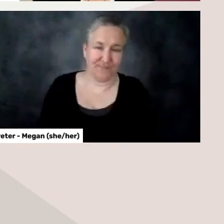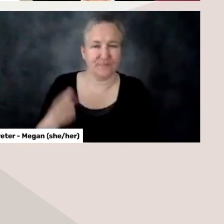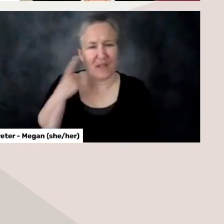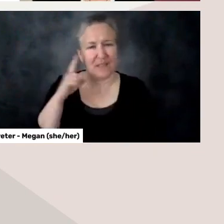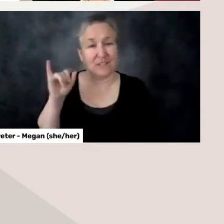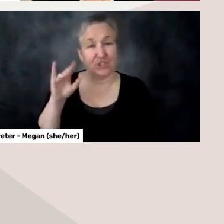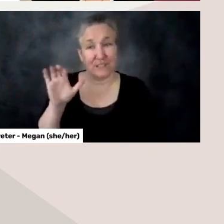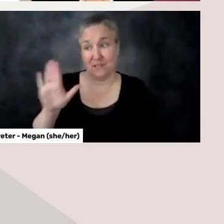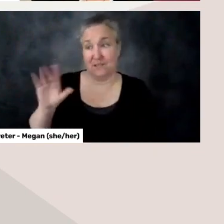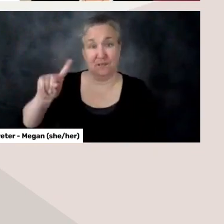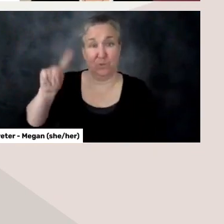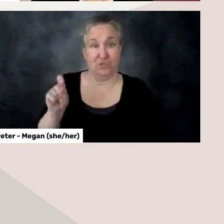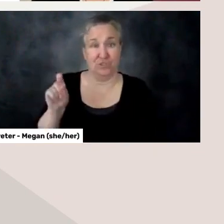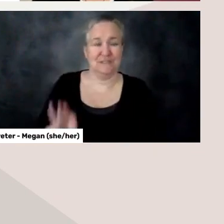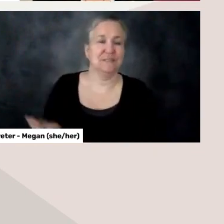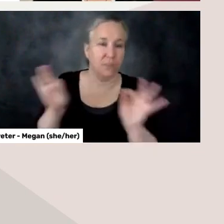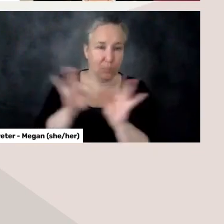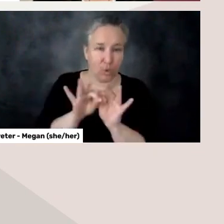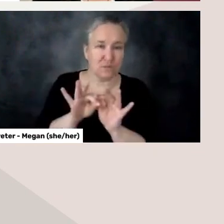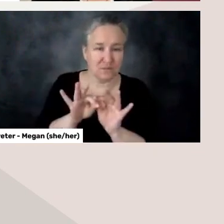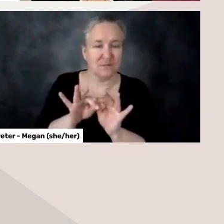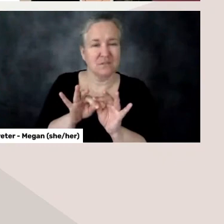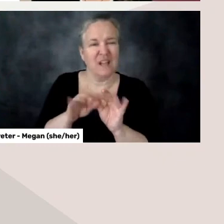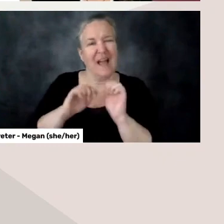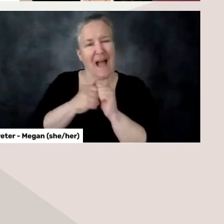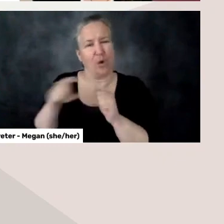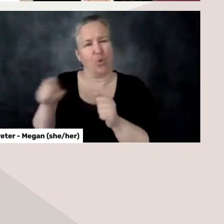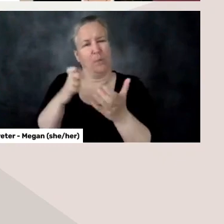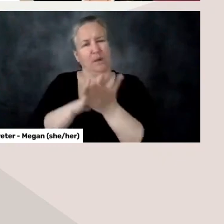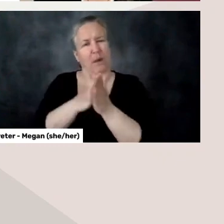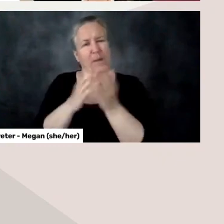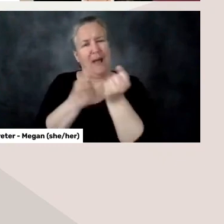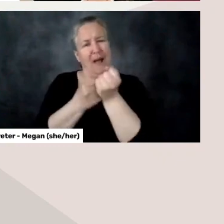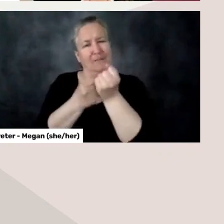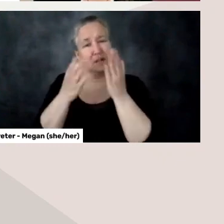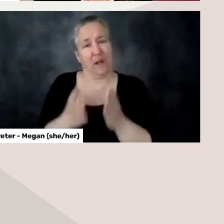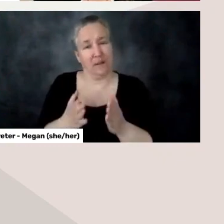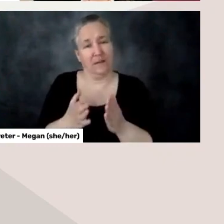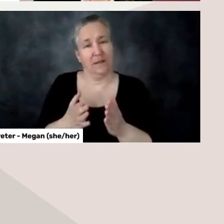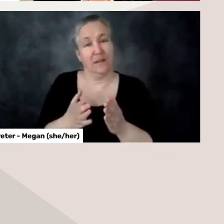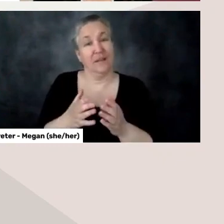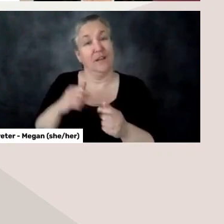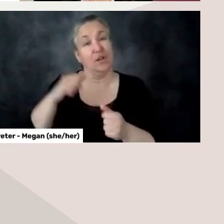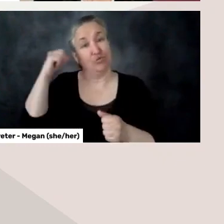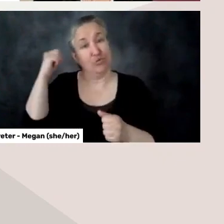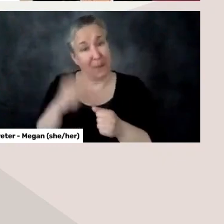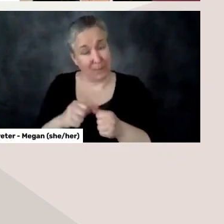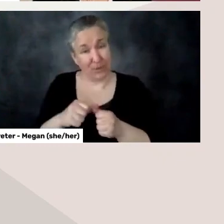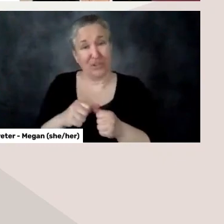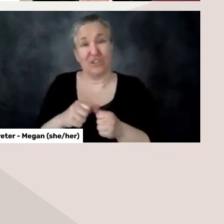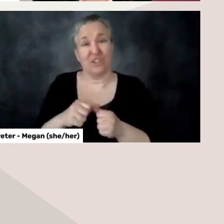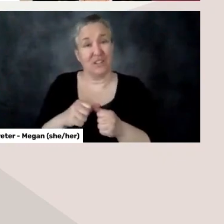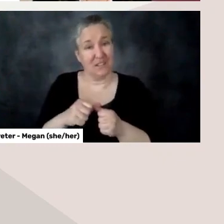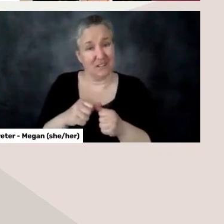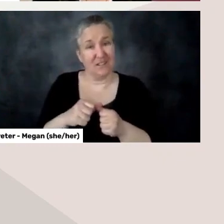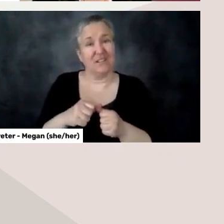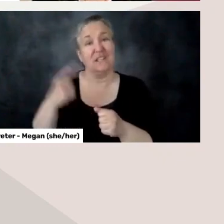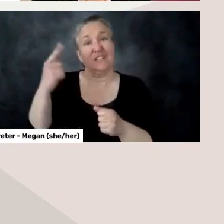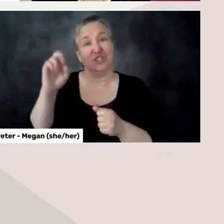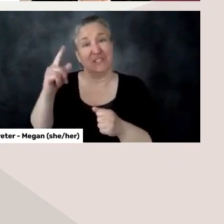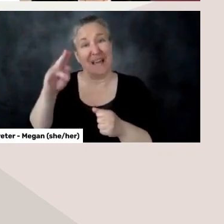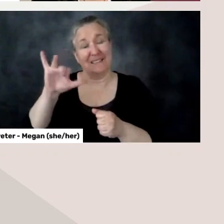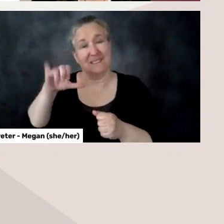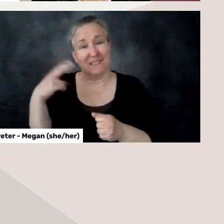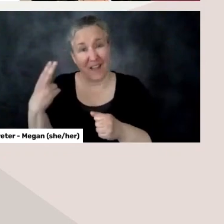question is so important. How do you want to be an advocate? Remember, women chained themselves to the fences at Genentech to